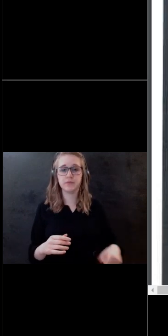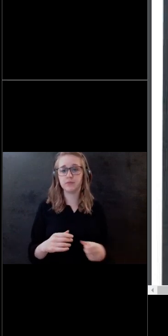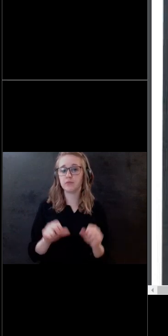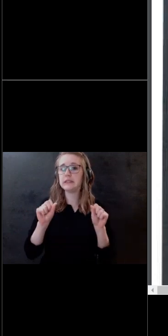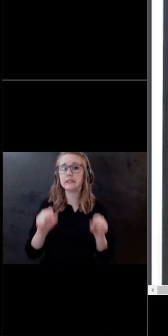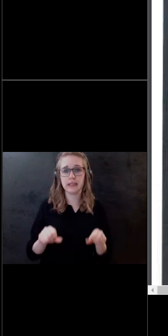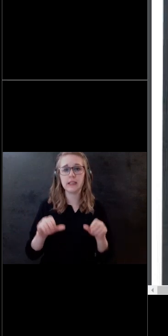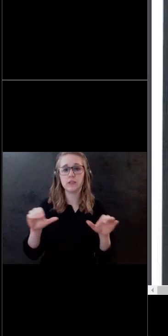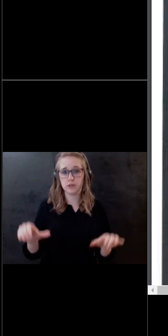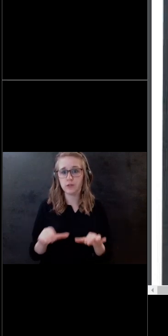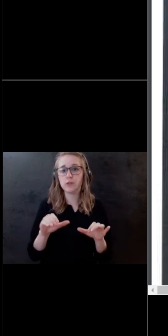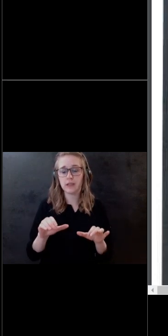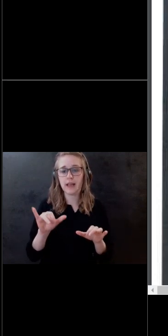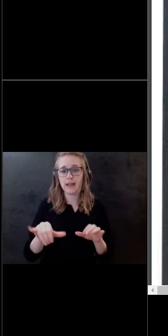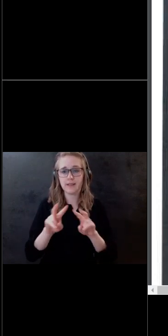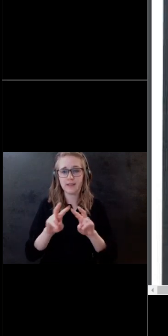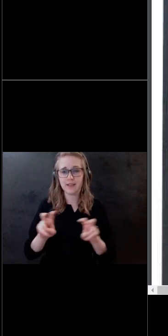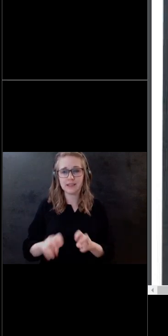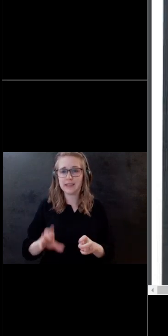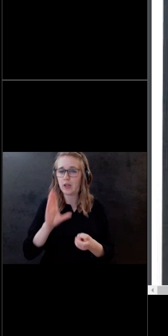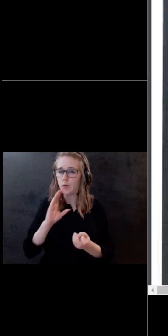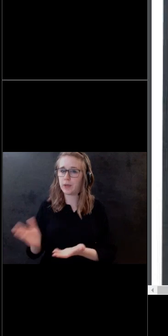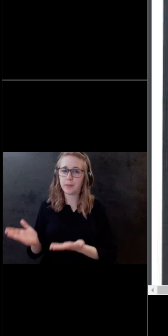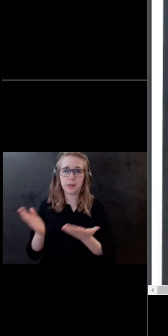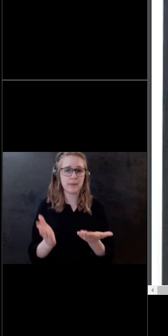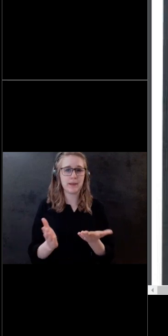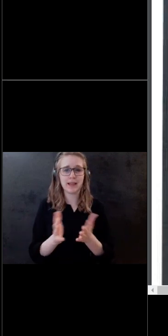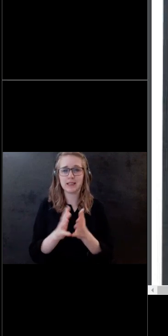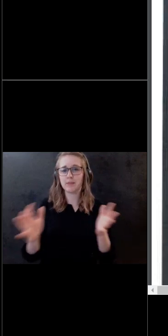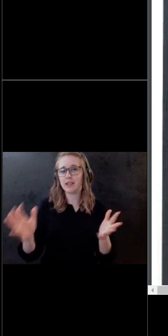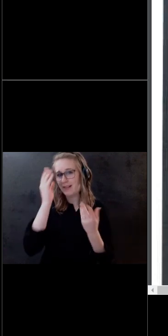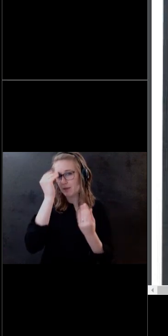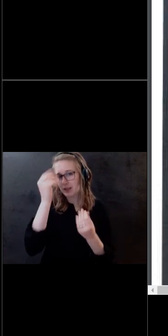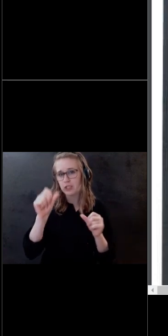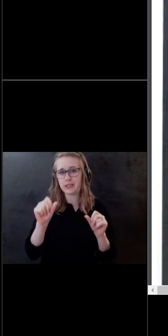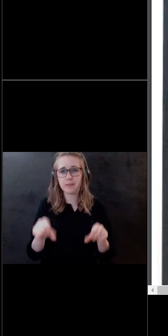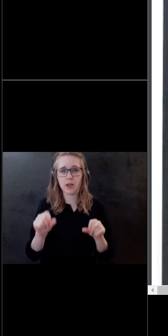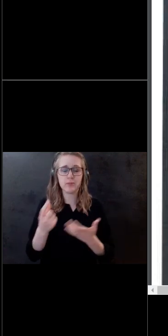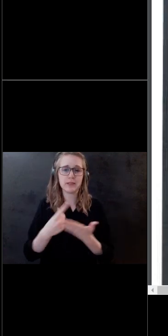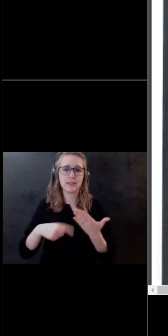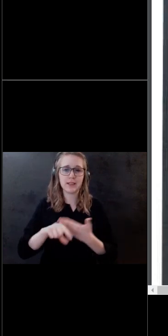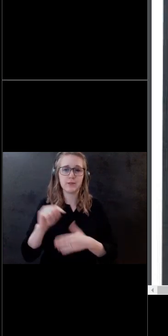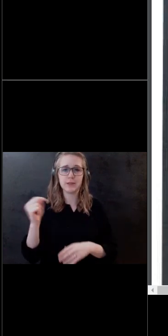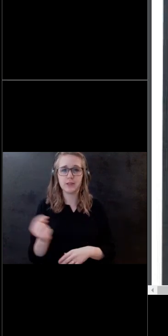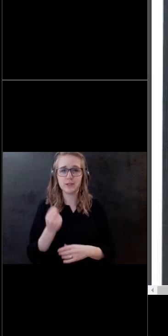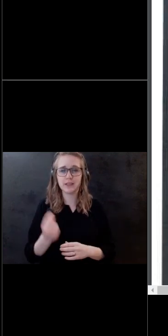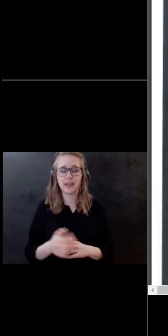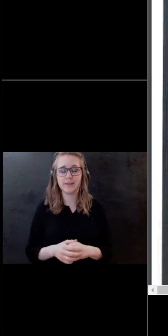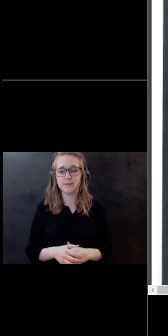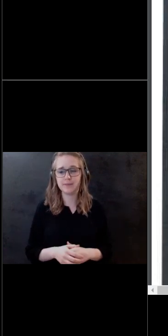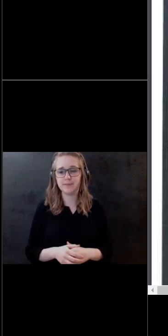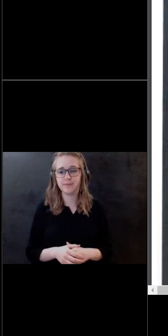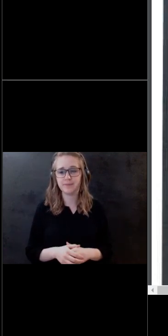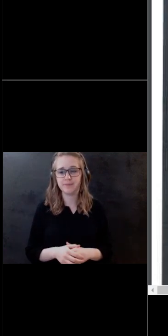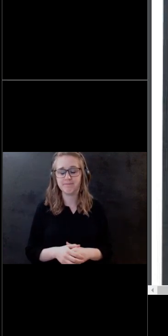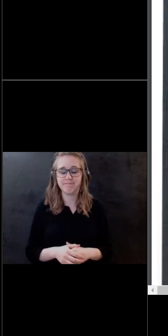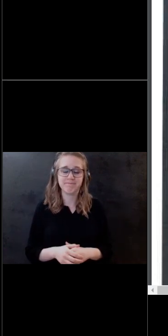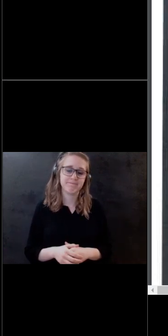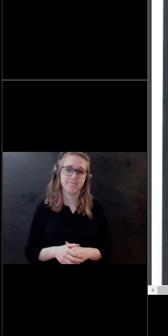do that in analysis. And I'll come back with as much of this information as possible by next Tuesday. But, you